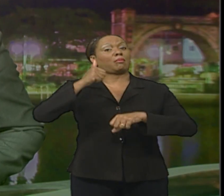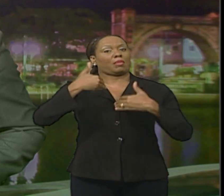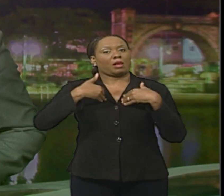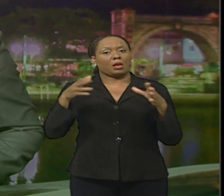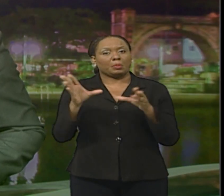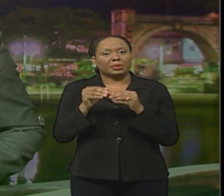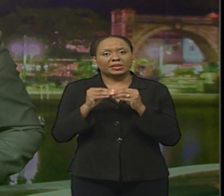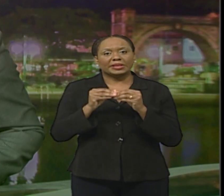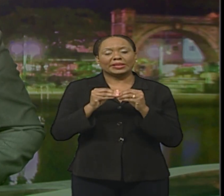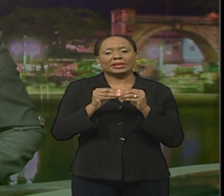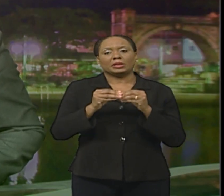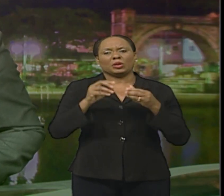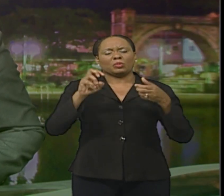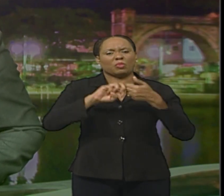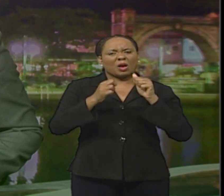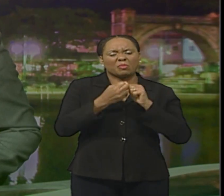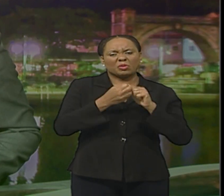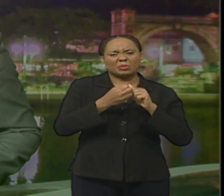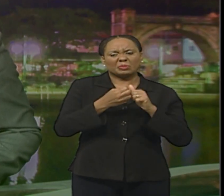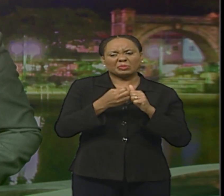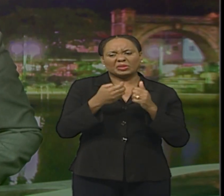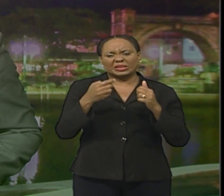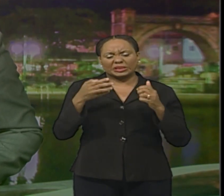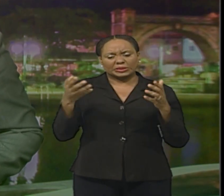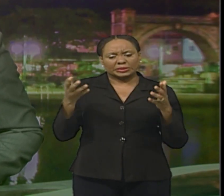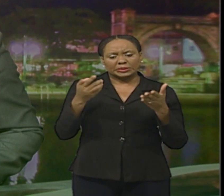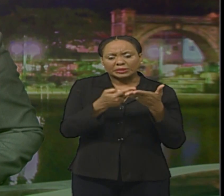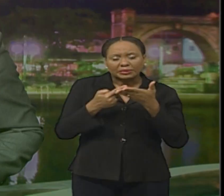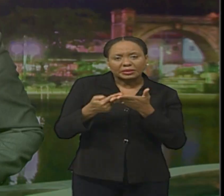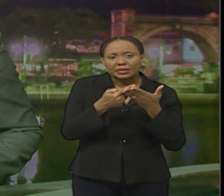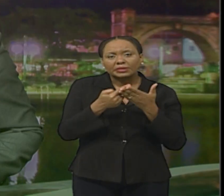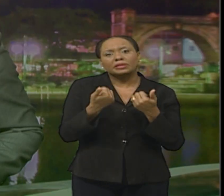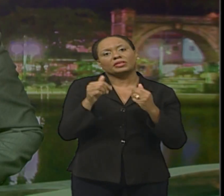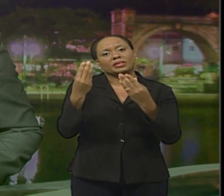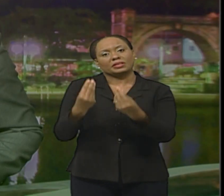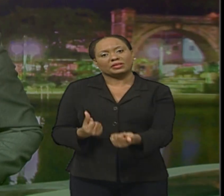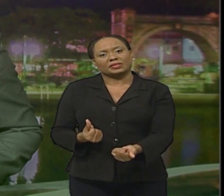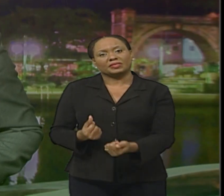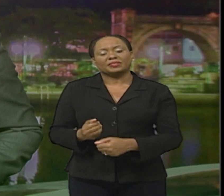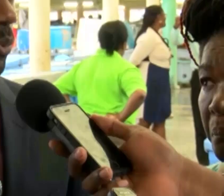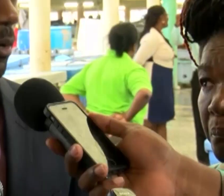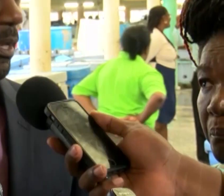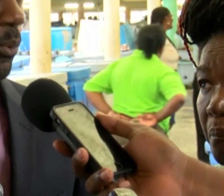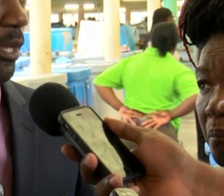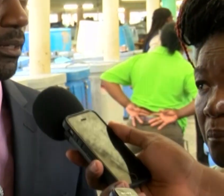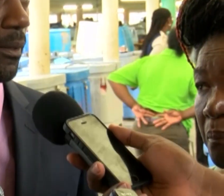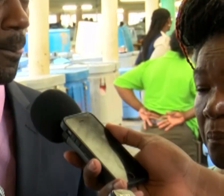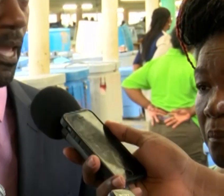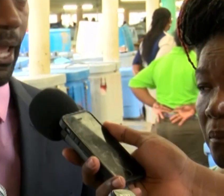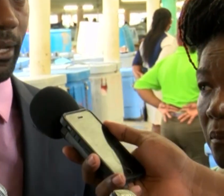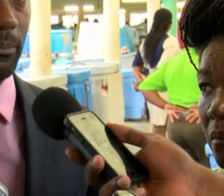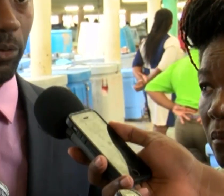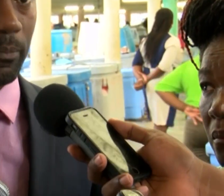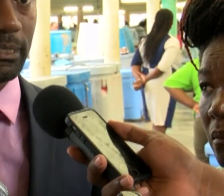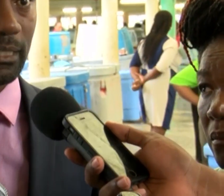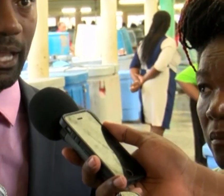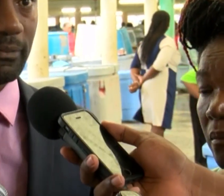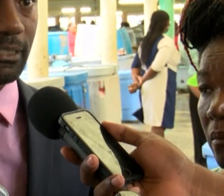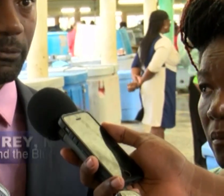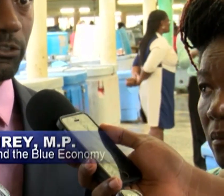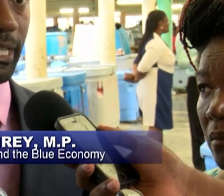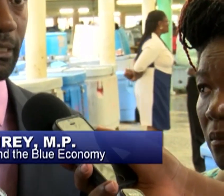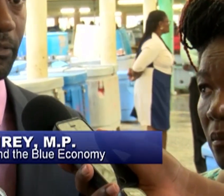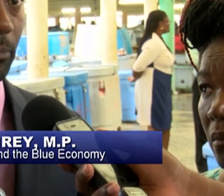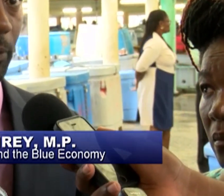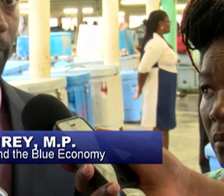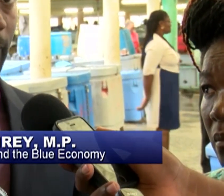and allow all stakeholders to lay their issues on the table. We will speak to the issues one by one and promise to have